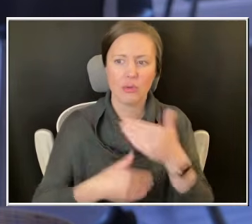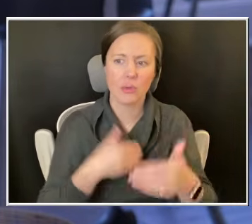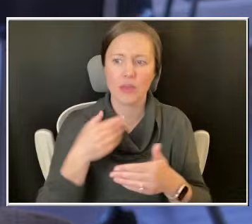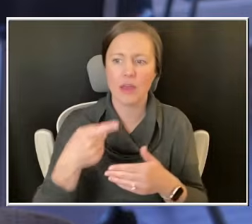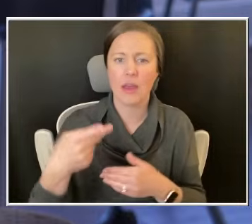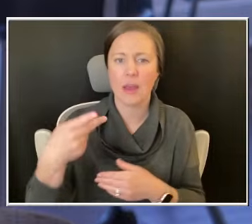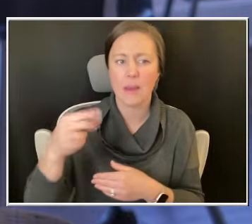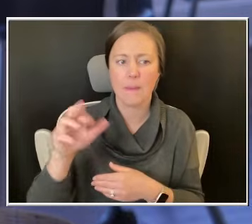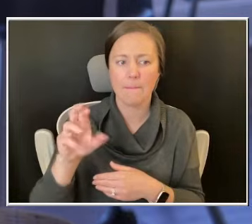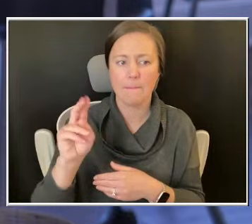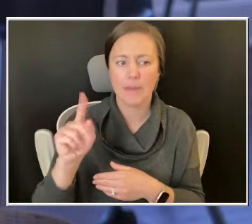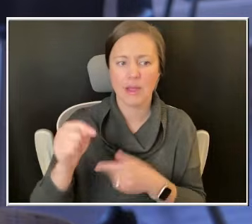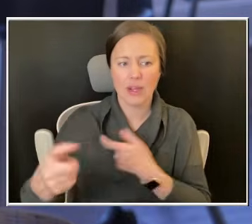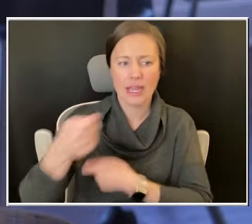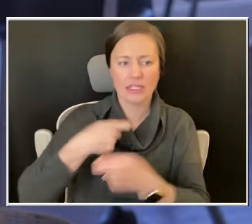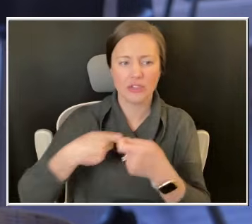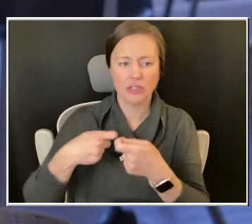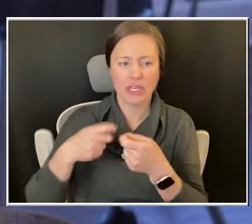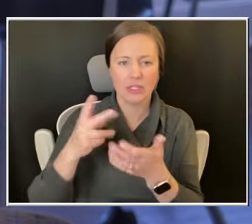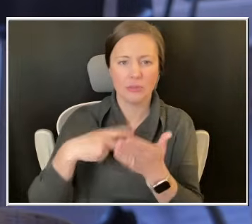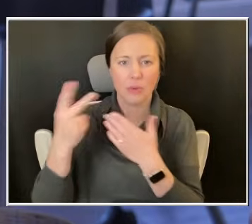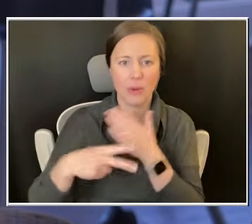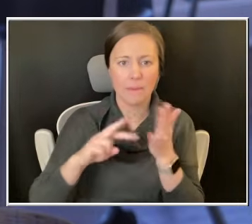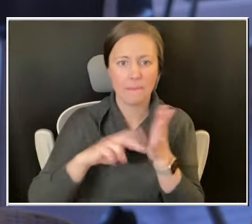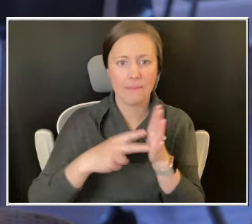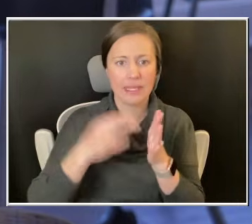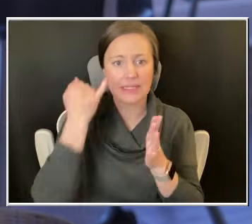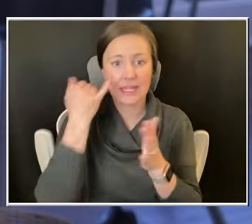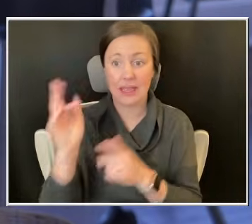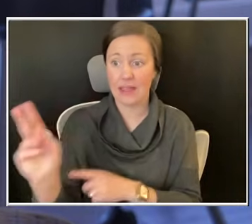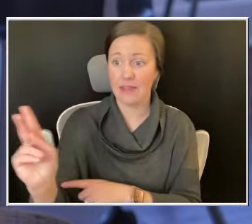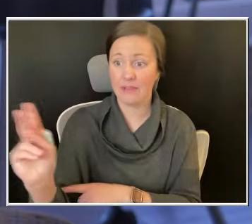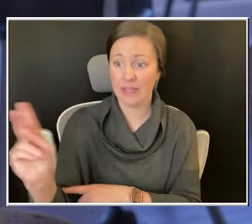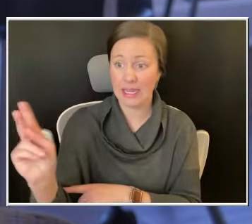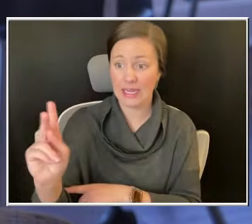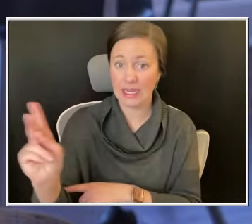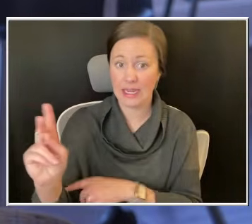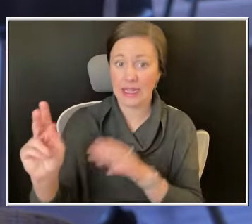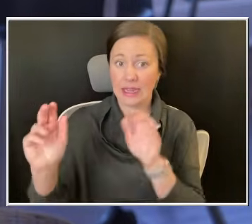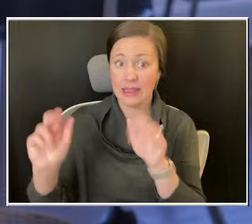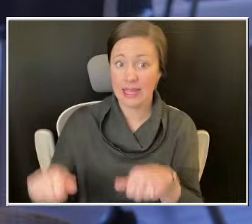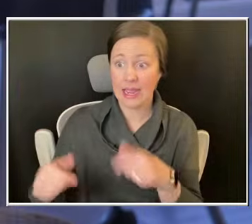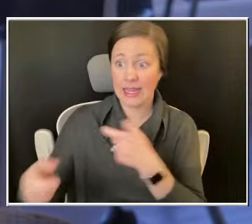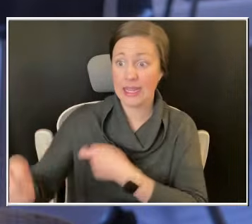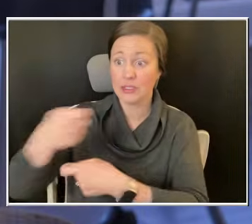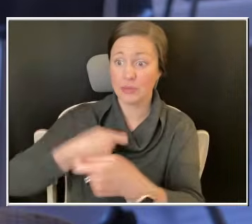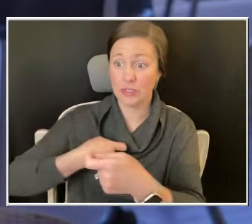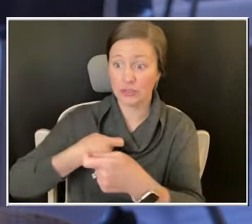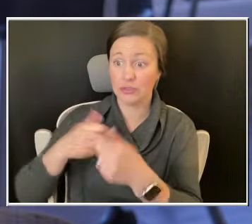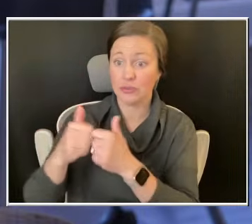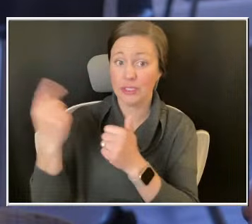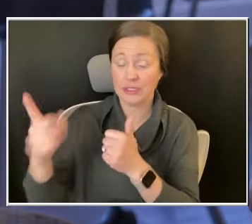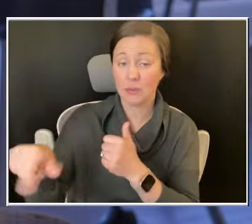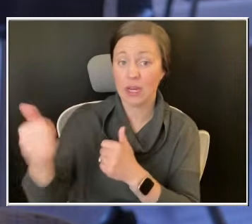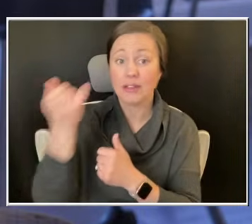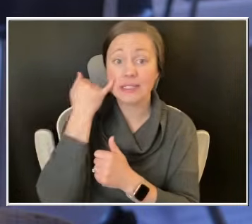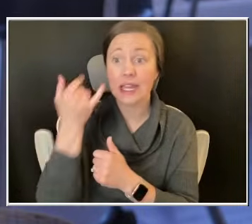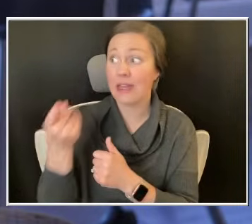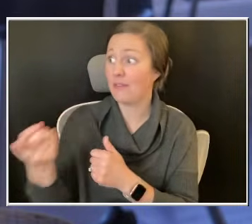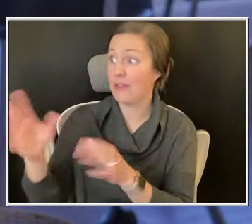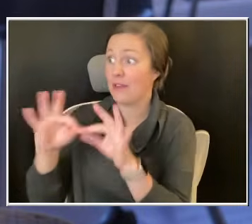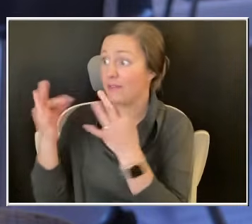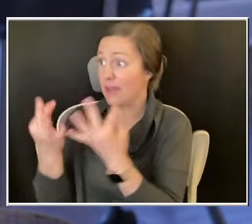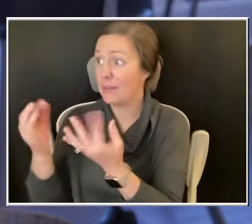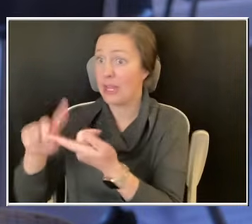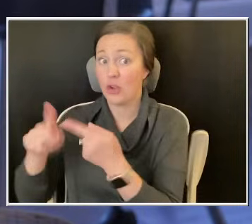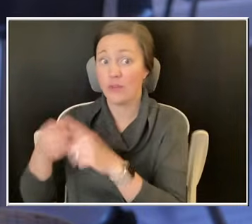where if I have a kidney I can give to someone else, and a family member or loved one for that person could give me their kidney,